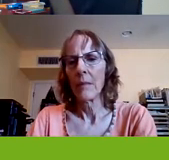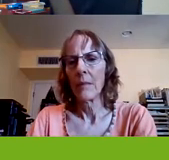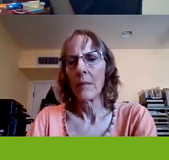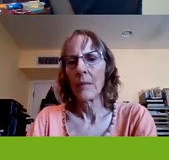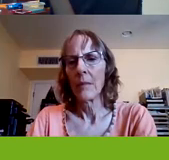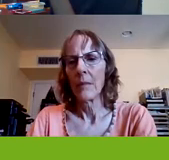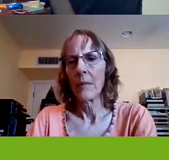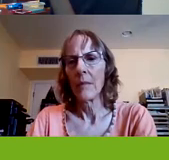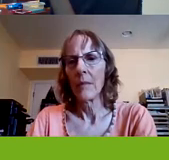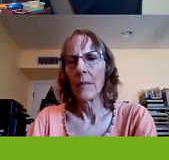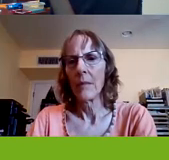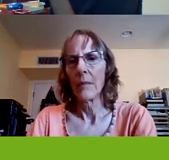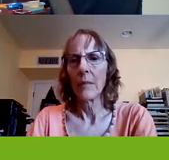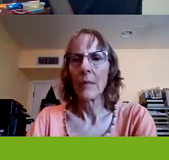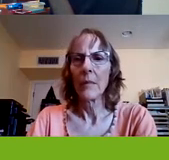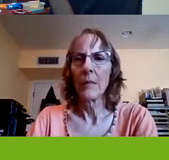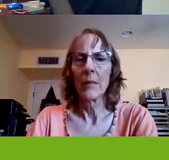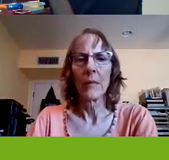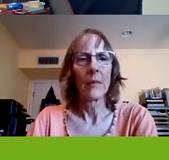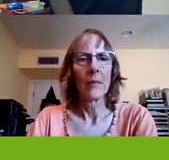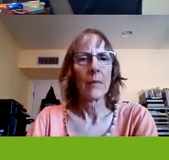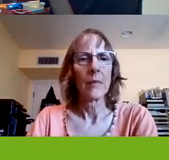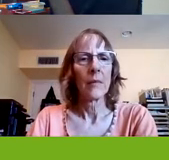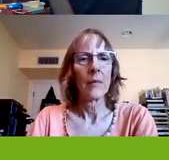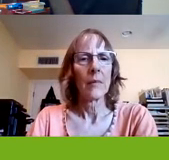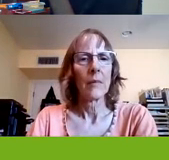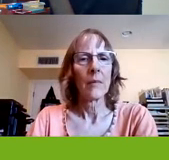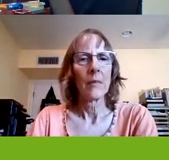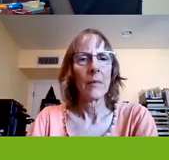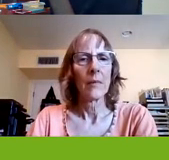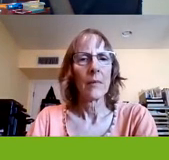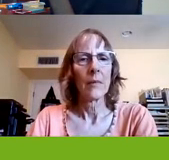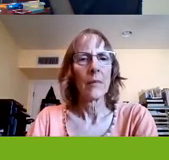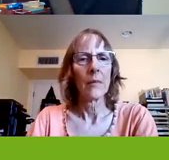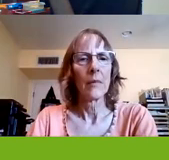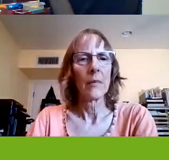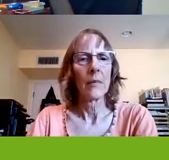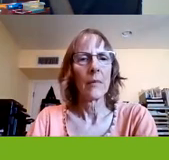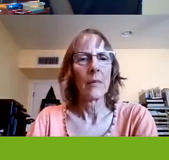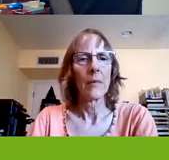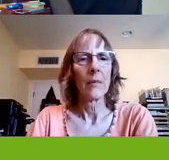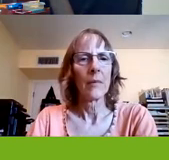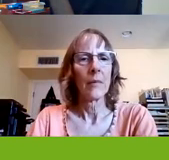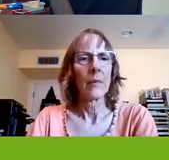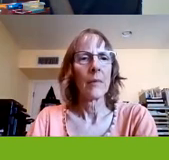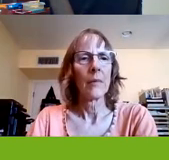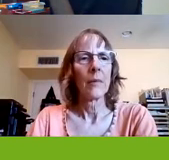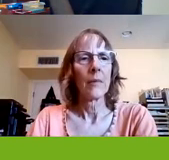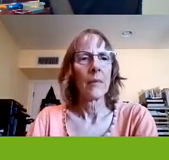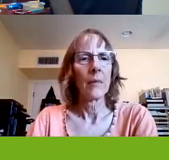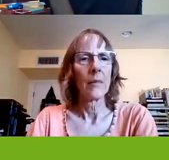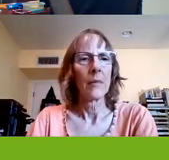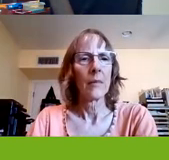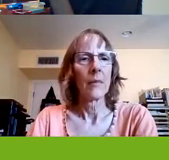very much settler colonialist society wants to be inclusive and having